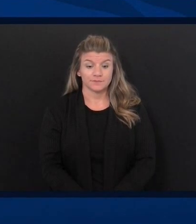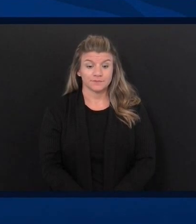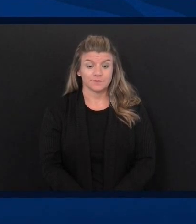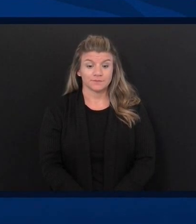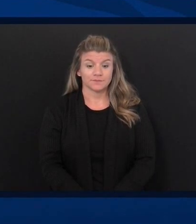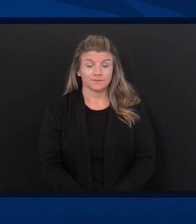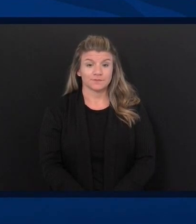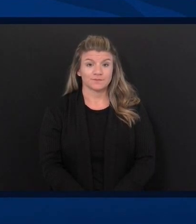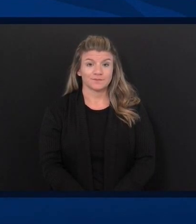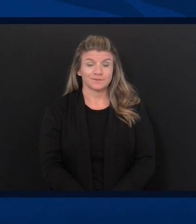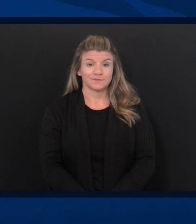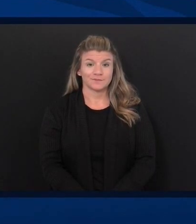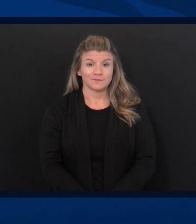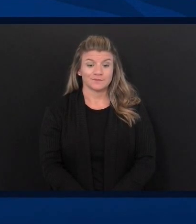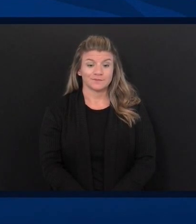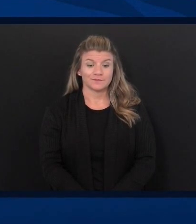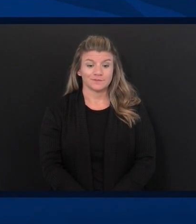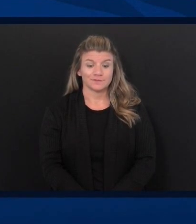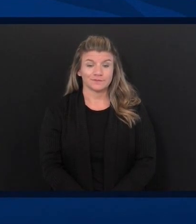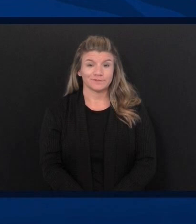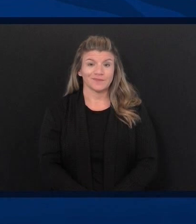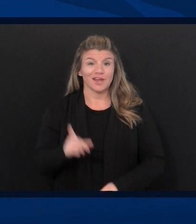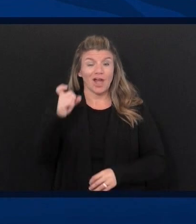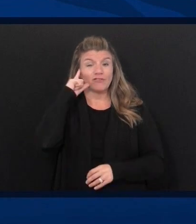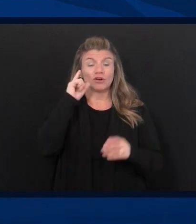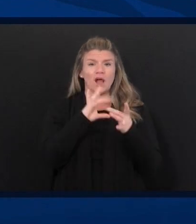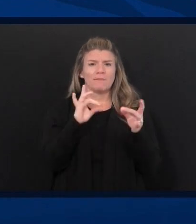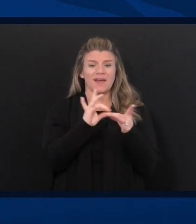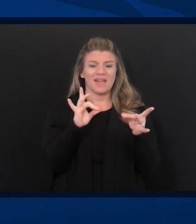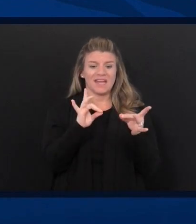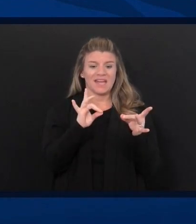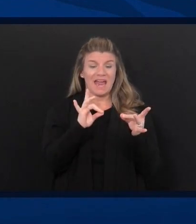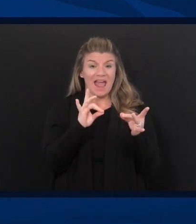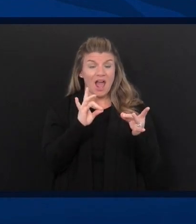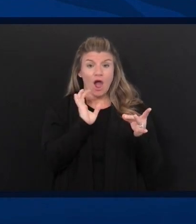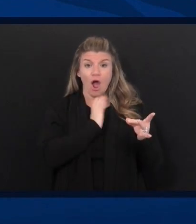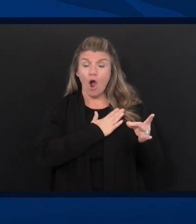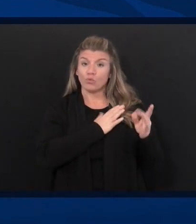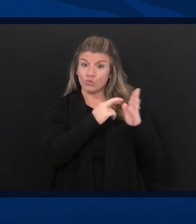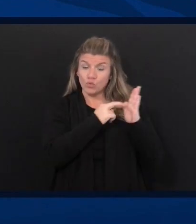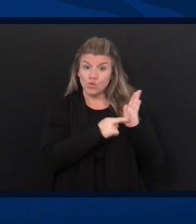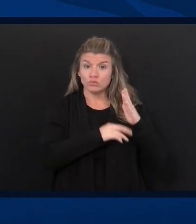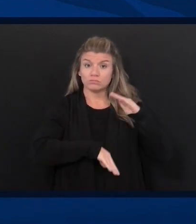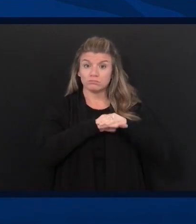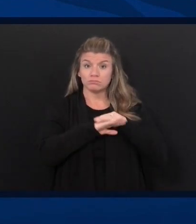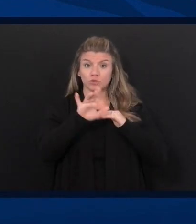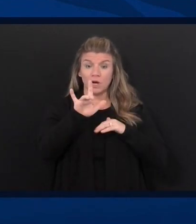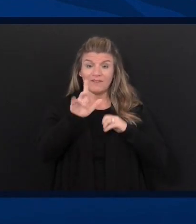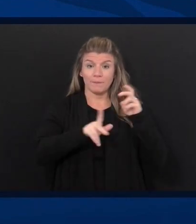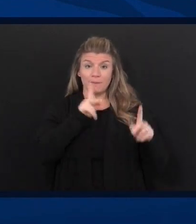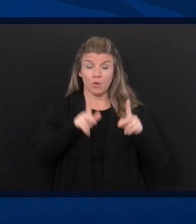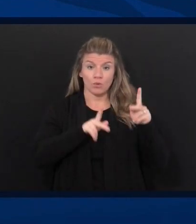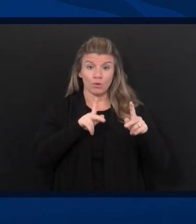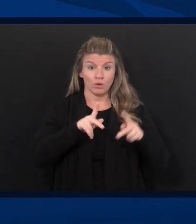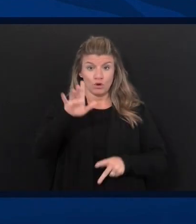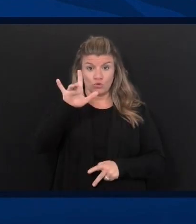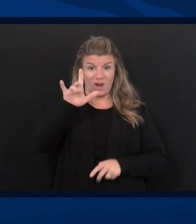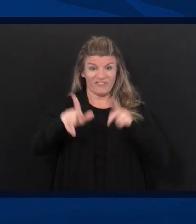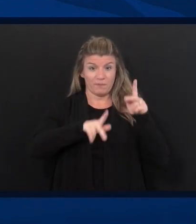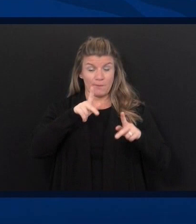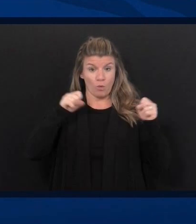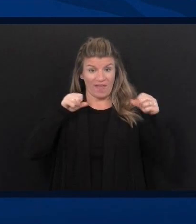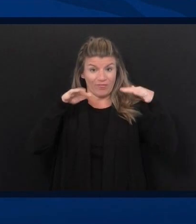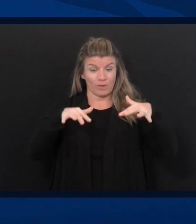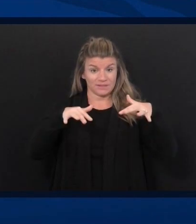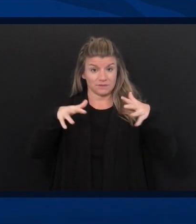I think, Mark, the guidance is 25 people, you know, and 25 people